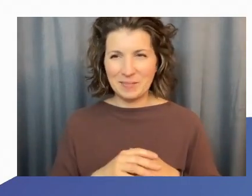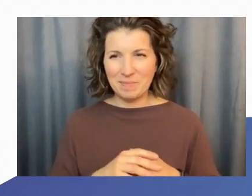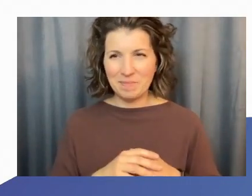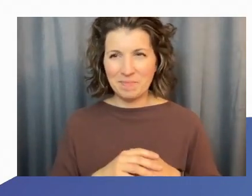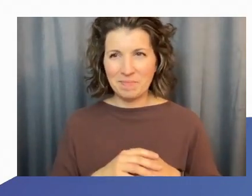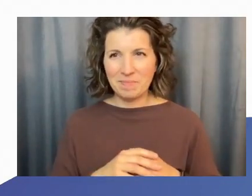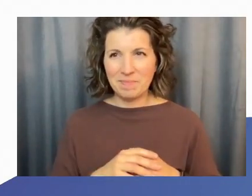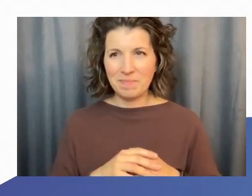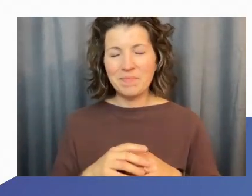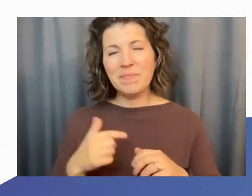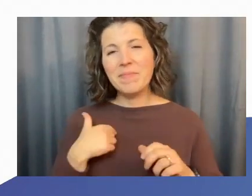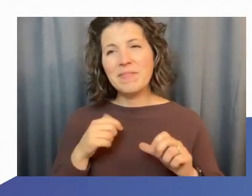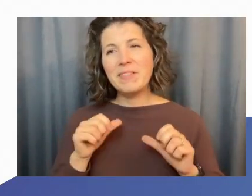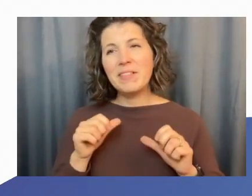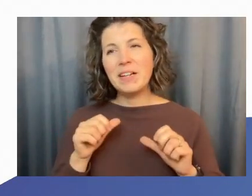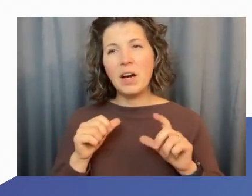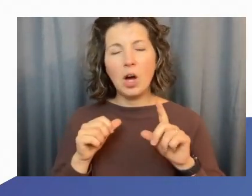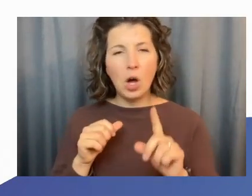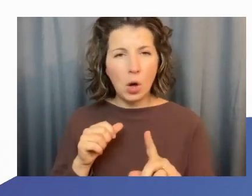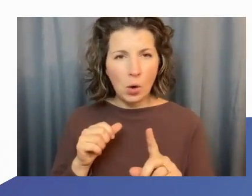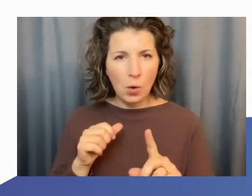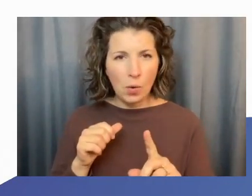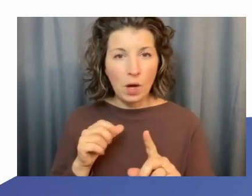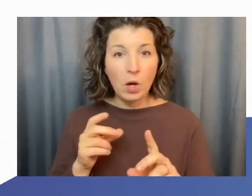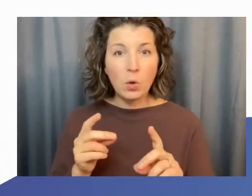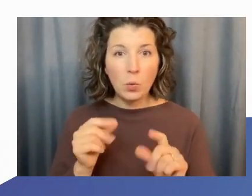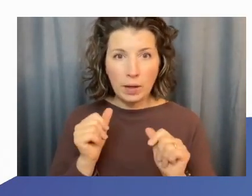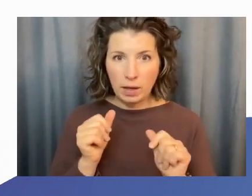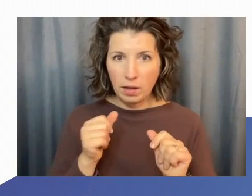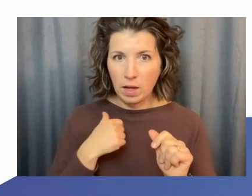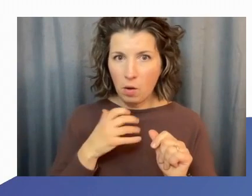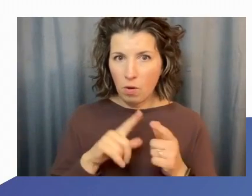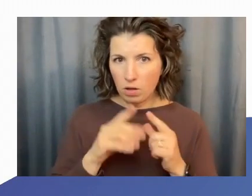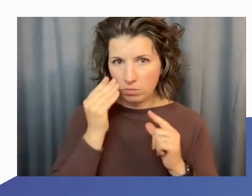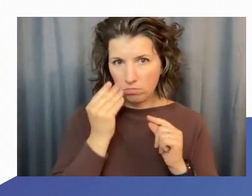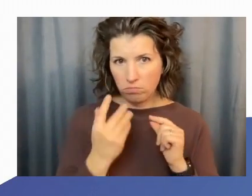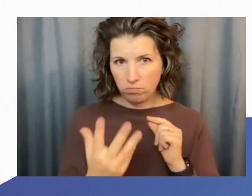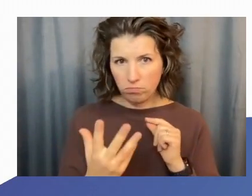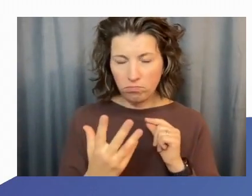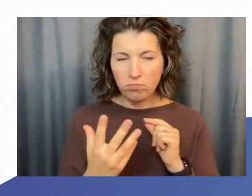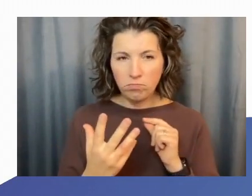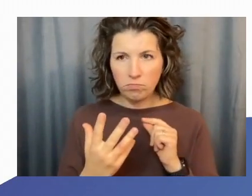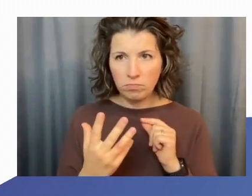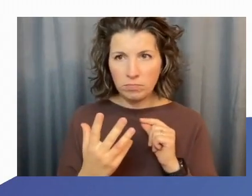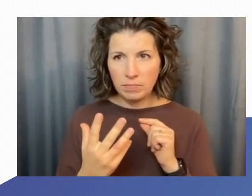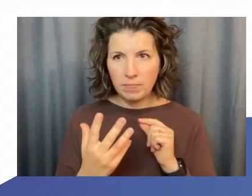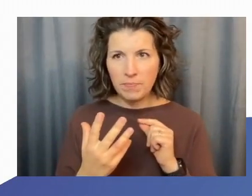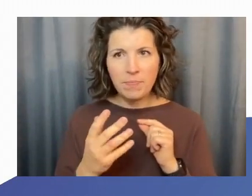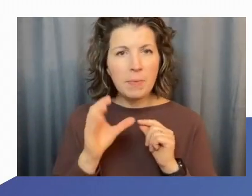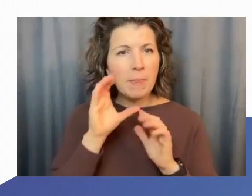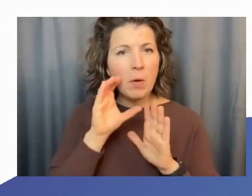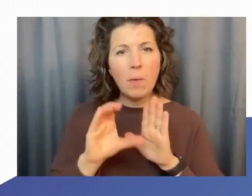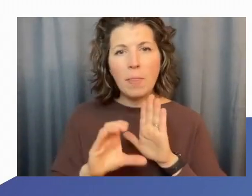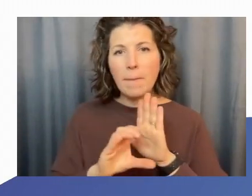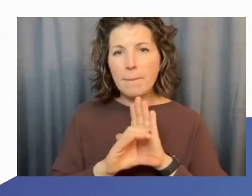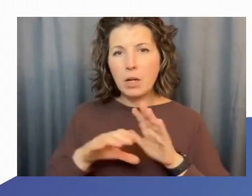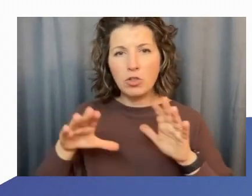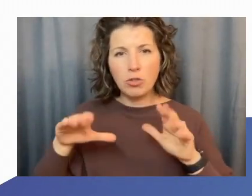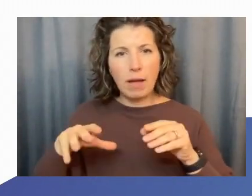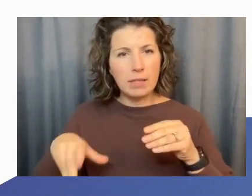I can tell you, I just want to quickly say, the picture hasn't been added, but